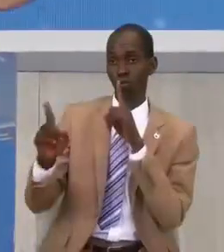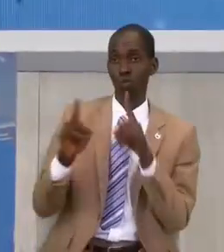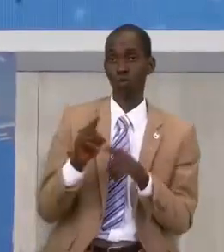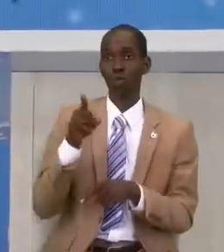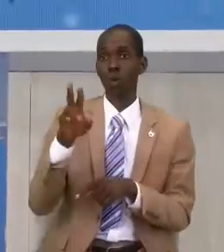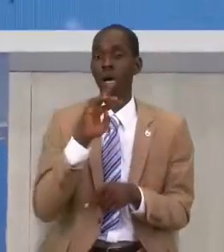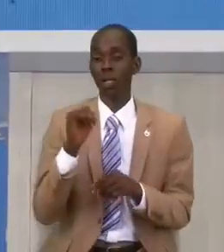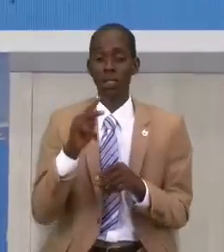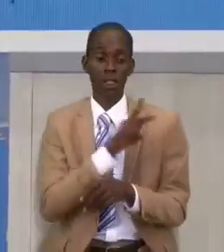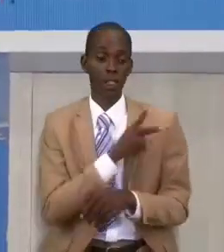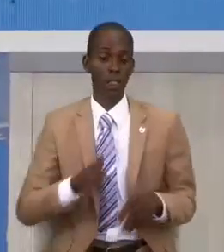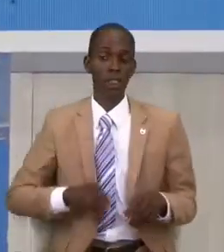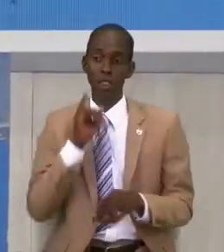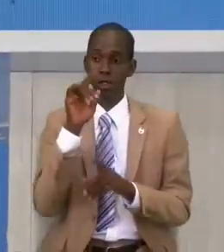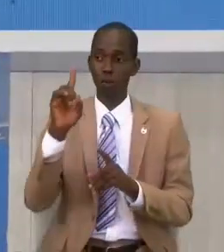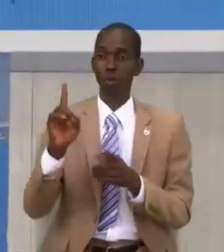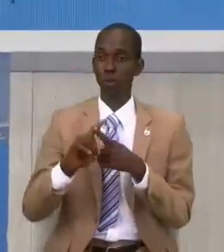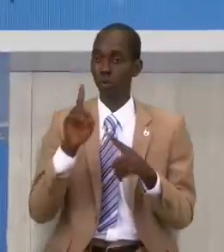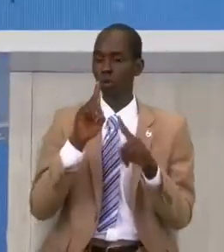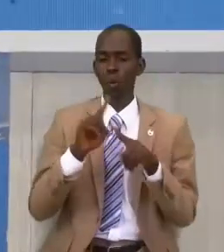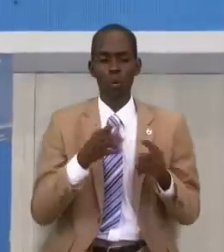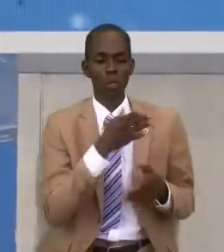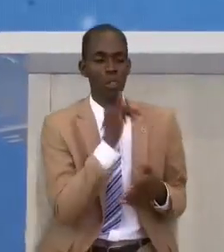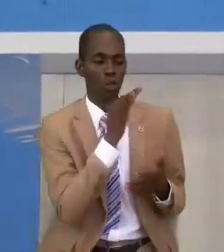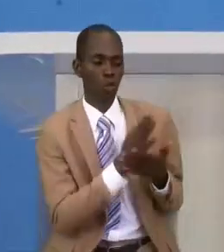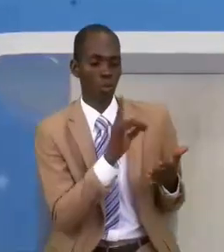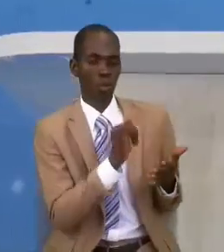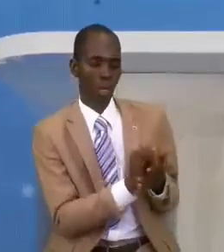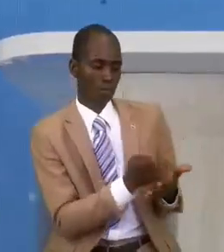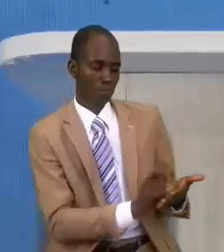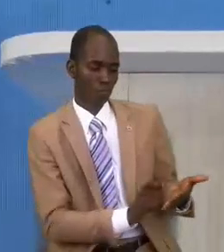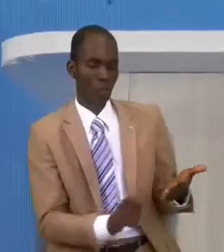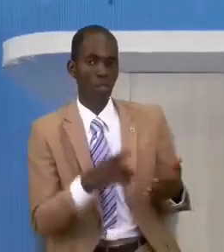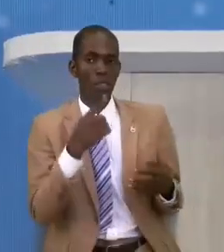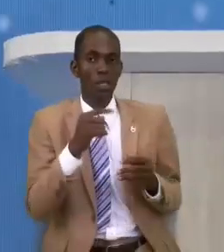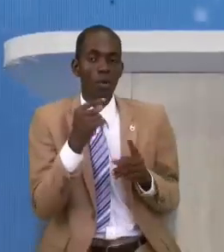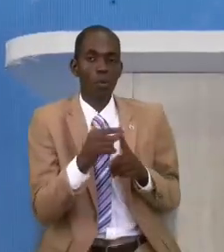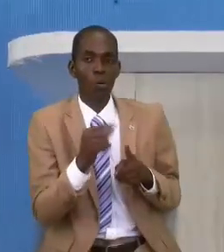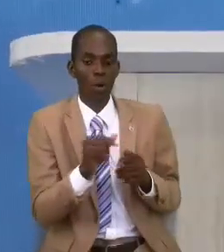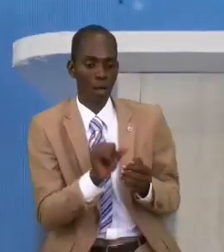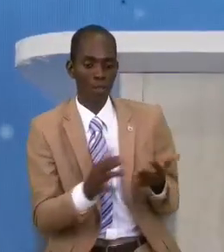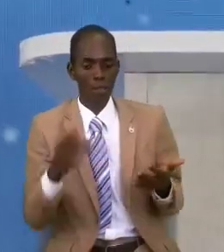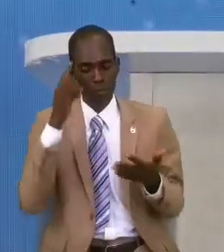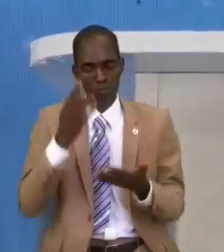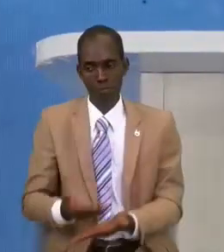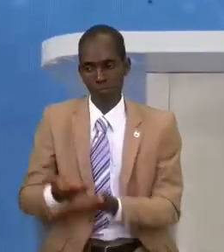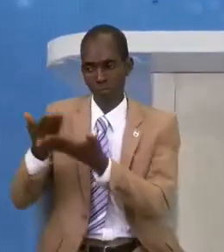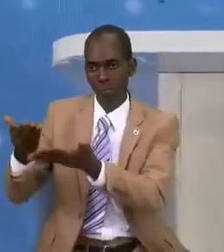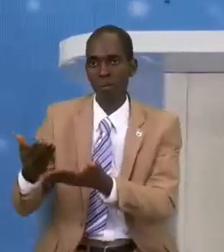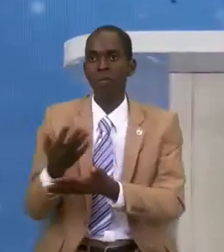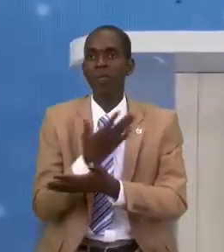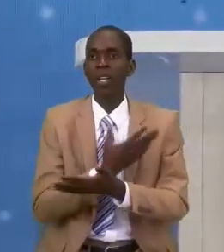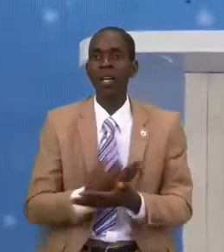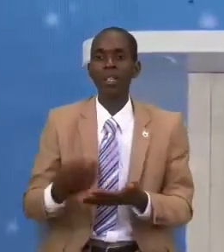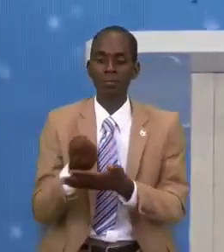writer, and the speech writer writes everything for him, and he writes this by inspiration, and he writes it coming